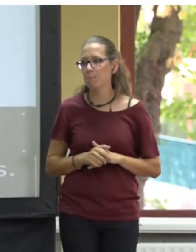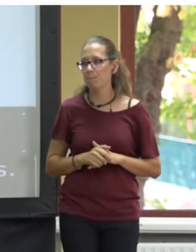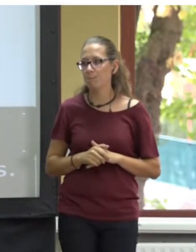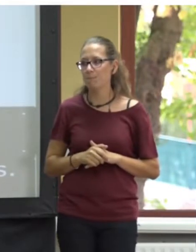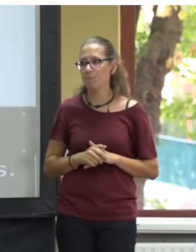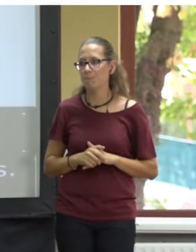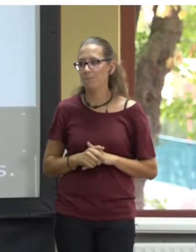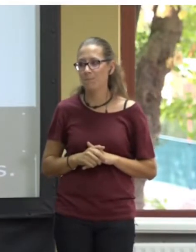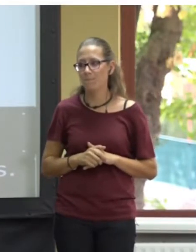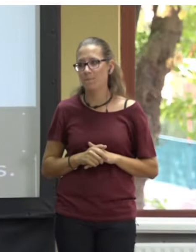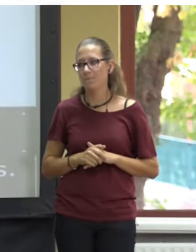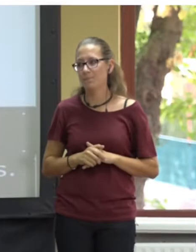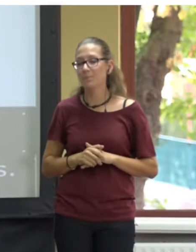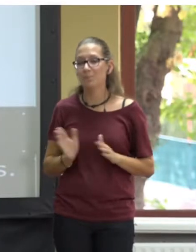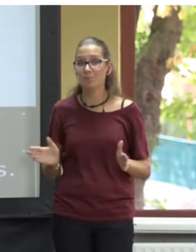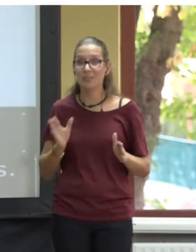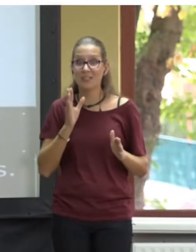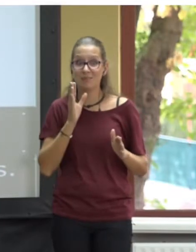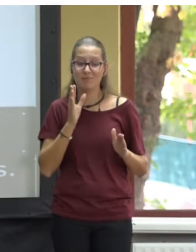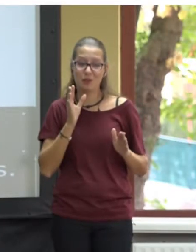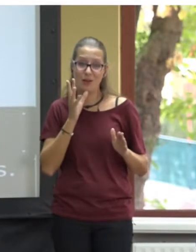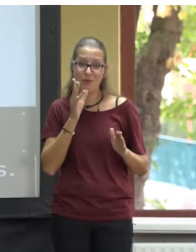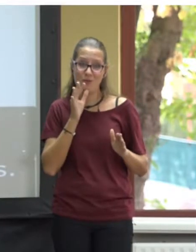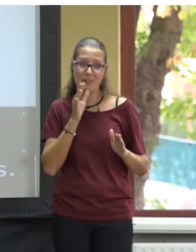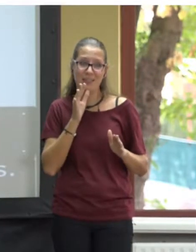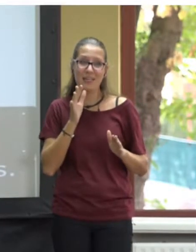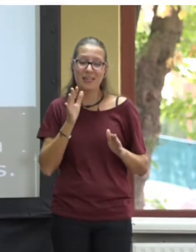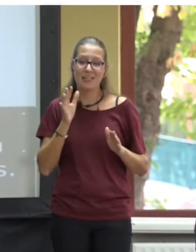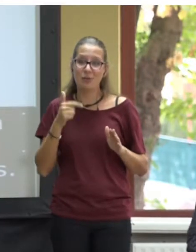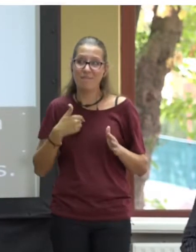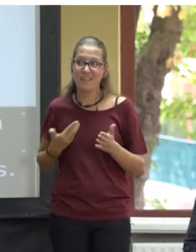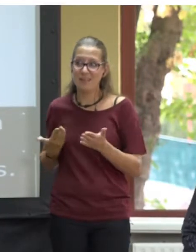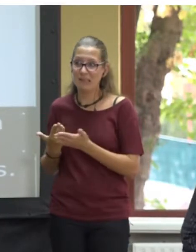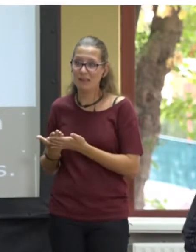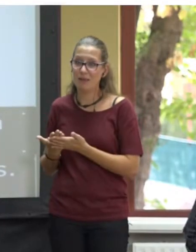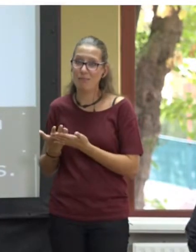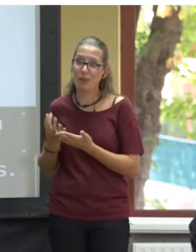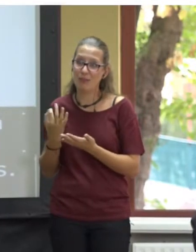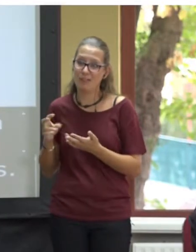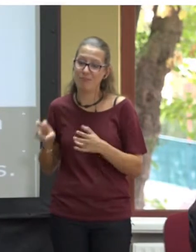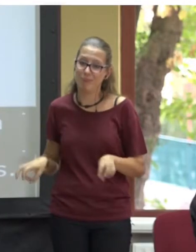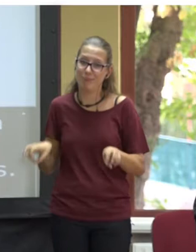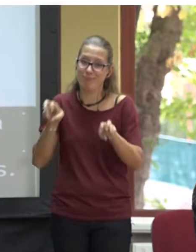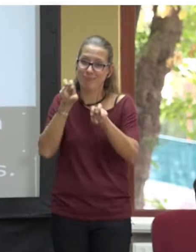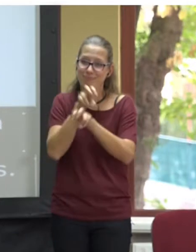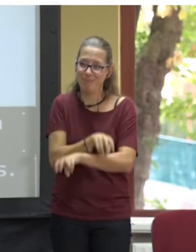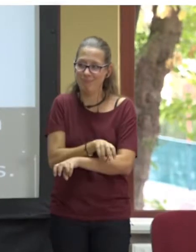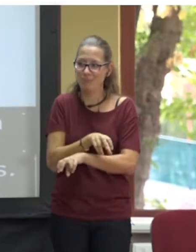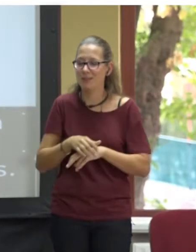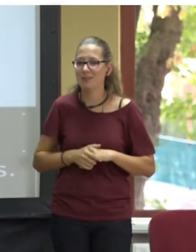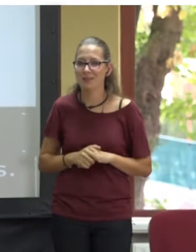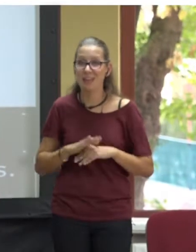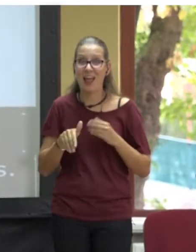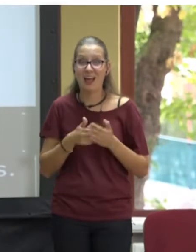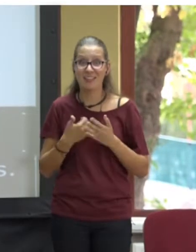Bueno, pues ahora, tal como está dispuesta la mesa. Well, the way we had organized our table, we're now going